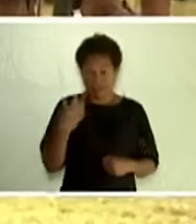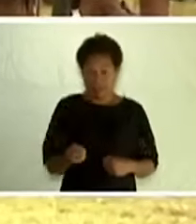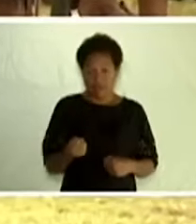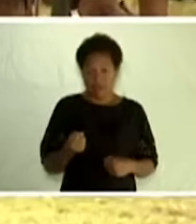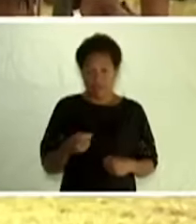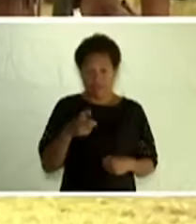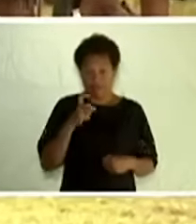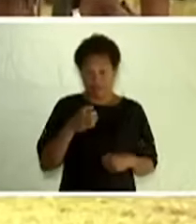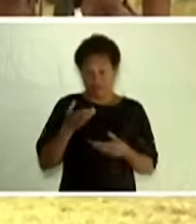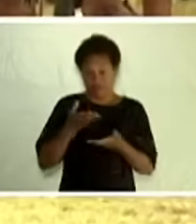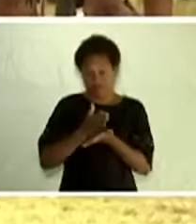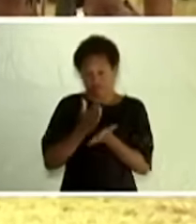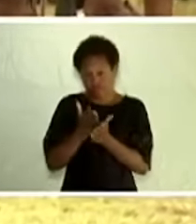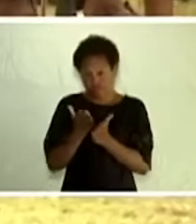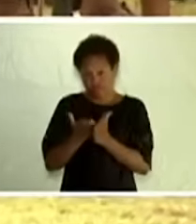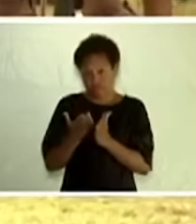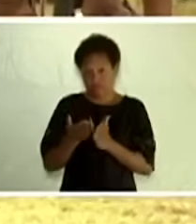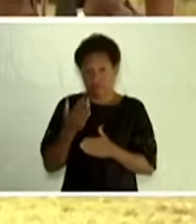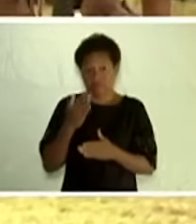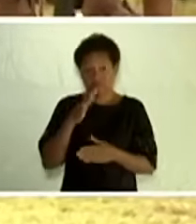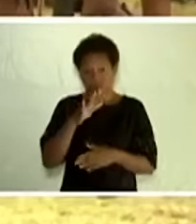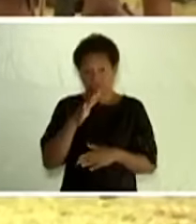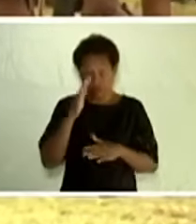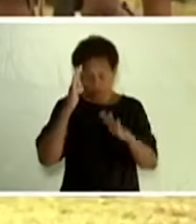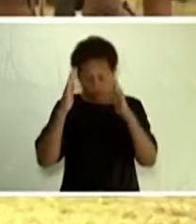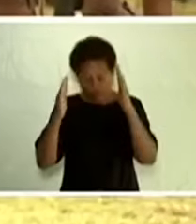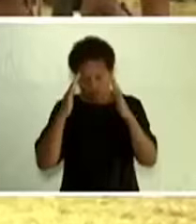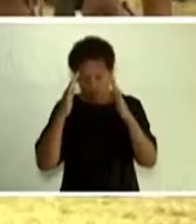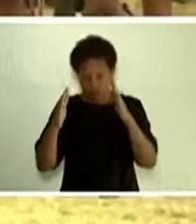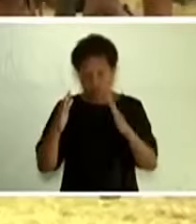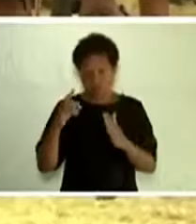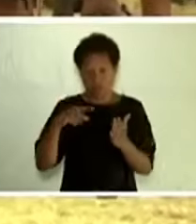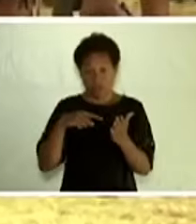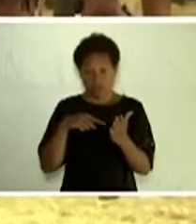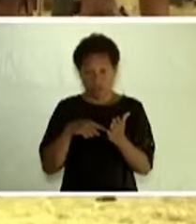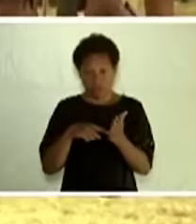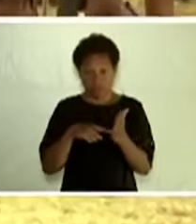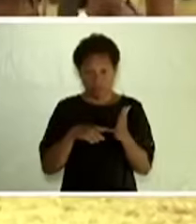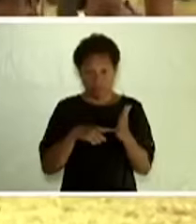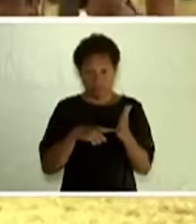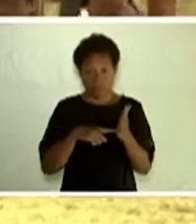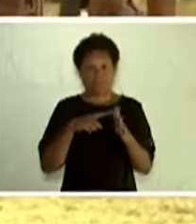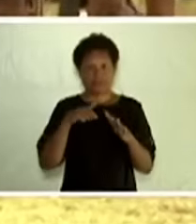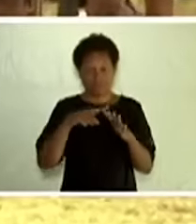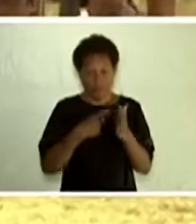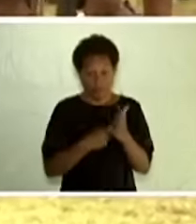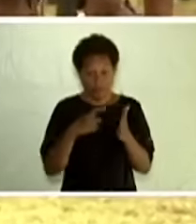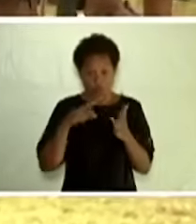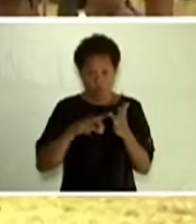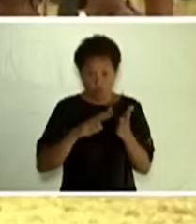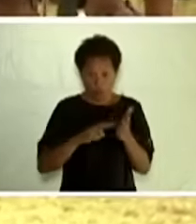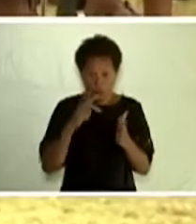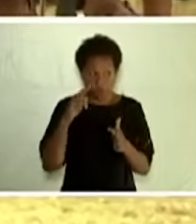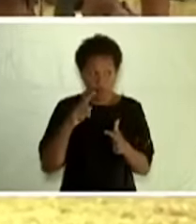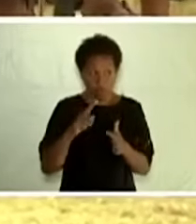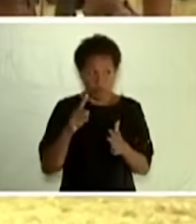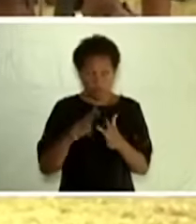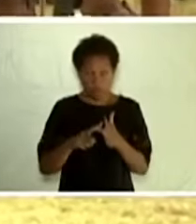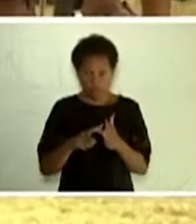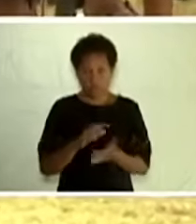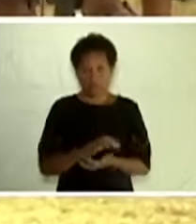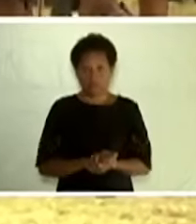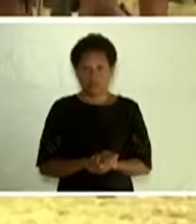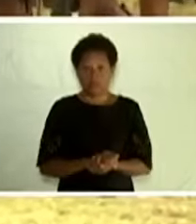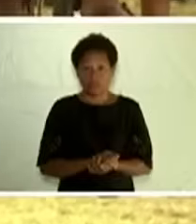bikenda sarabatoka na mataka ni kuturangan ni Valu ni bula. Nimbula binaka kemni na turang kena marama darbo kena kona leo